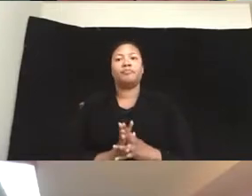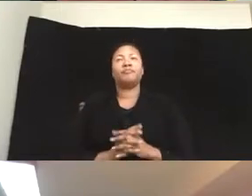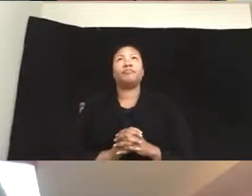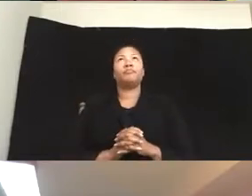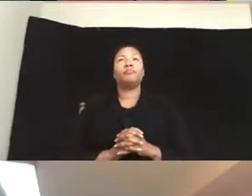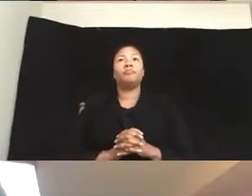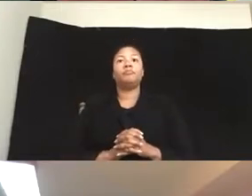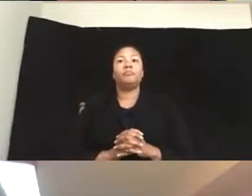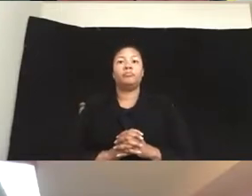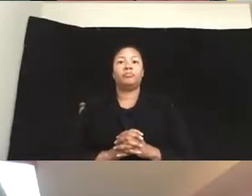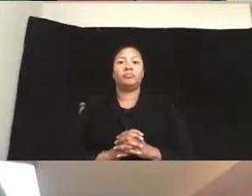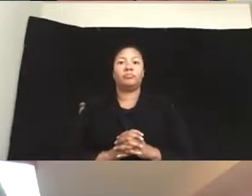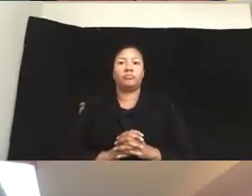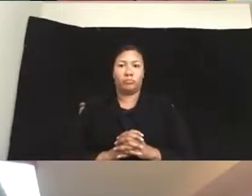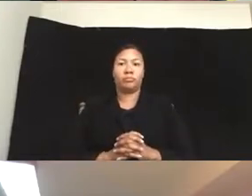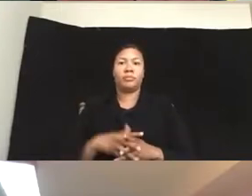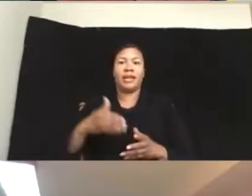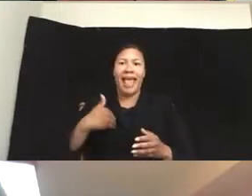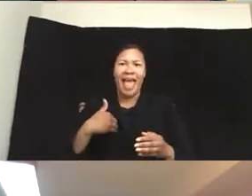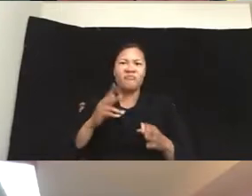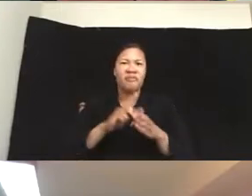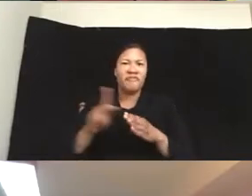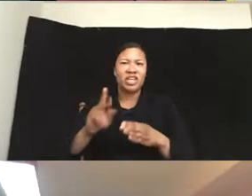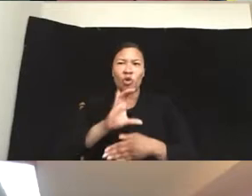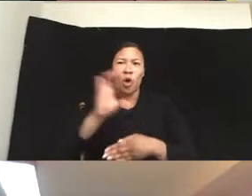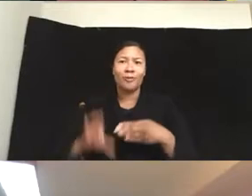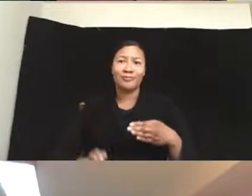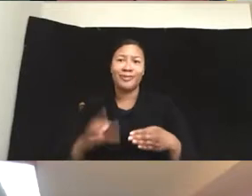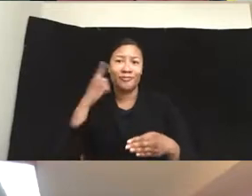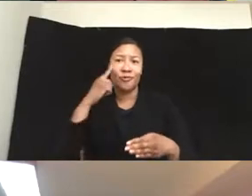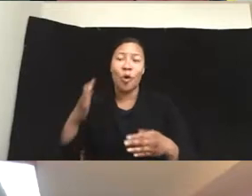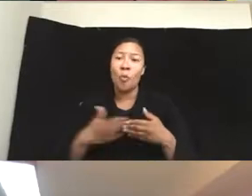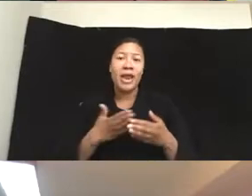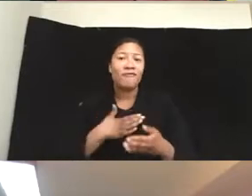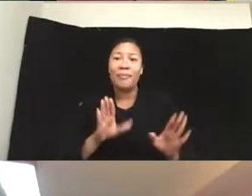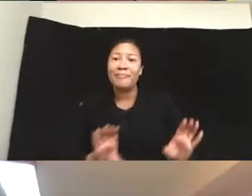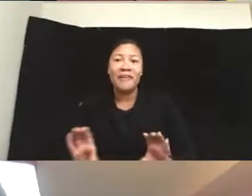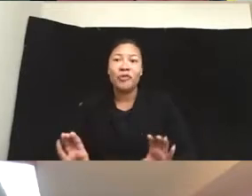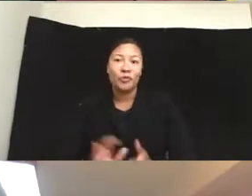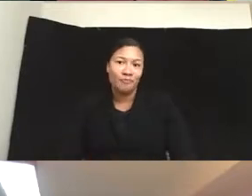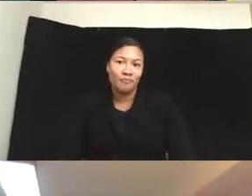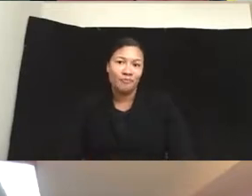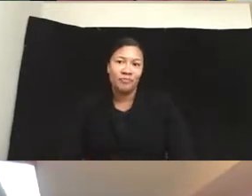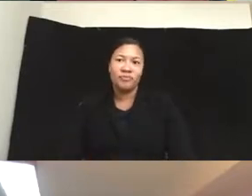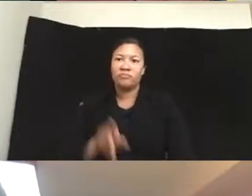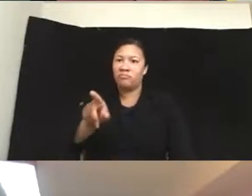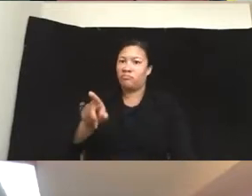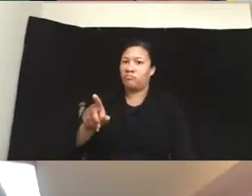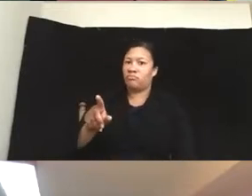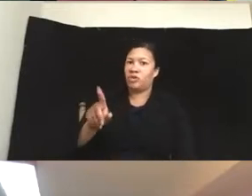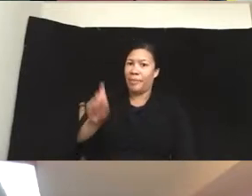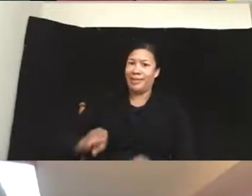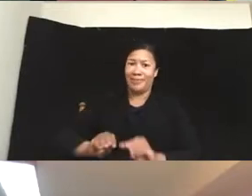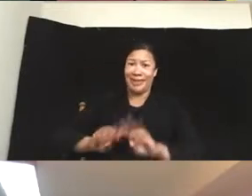there are professional consequences to my behavior. So I wanna say that you have to be clear on what you're